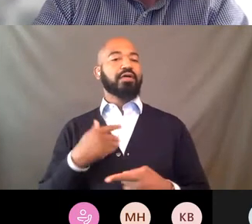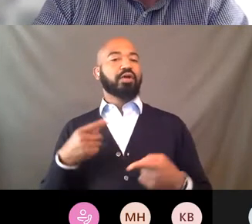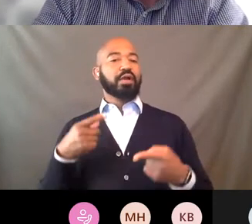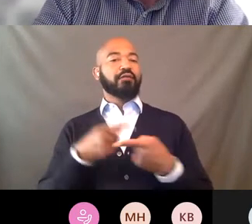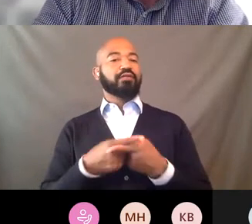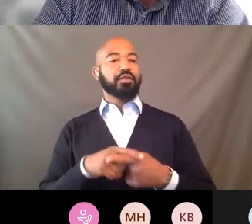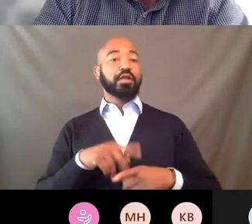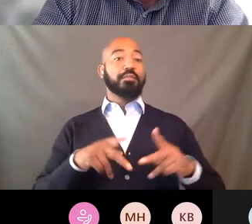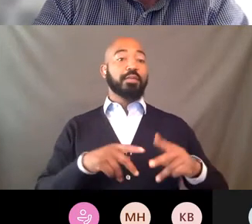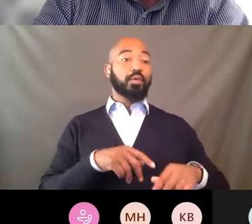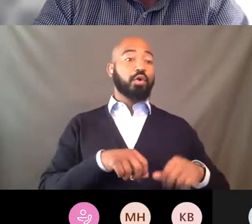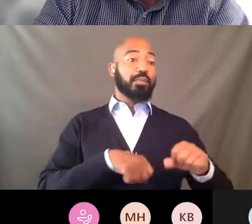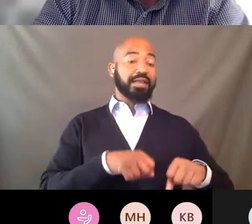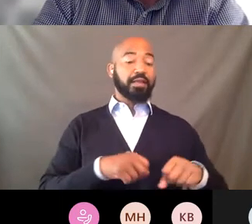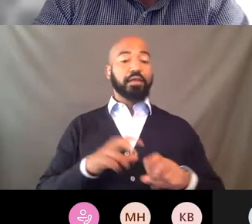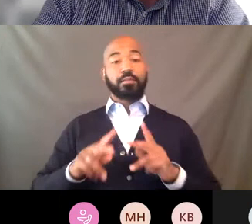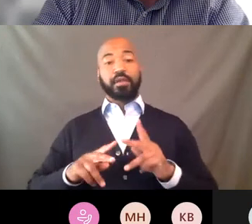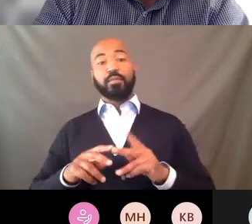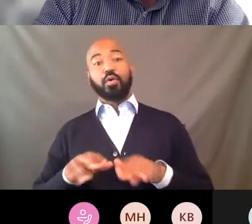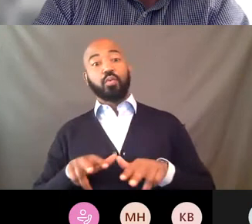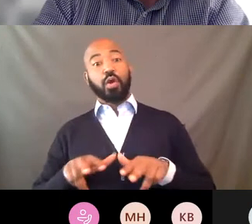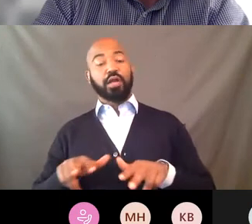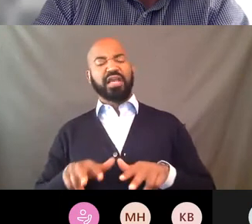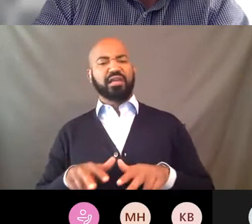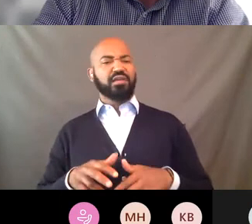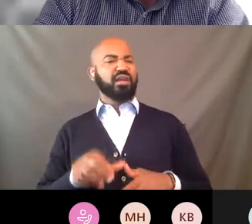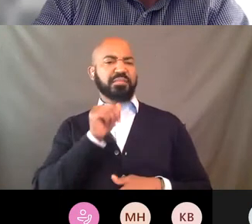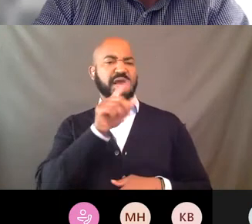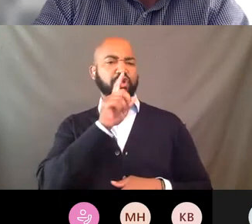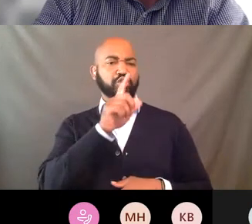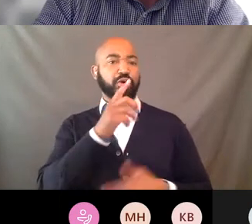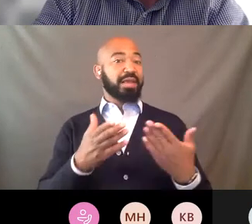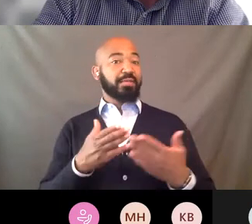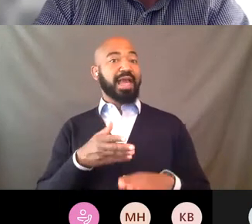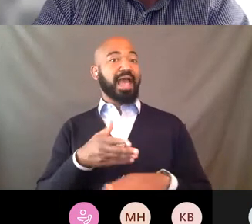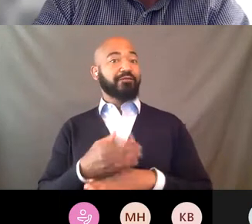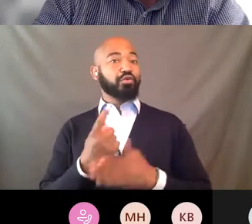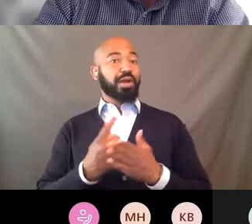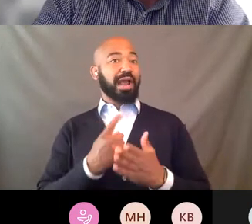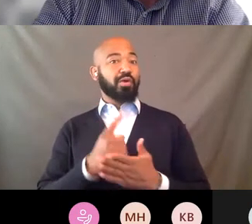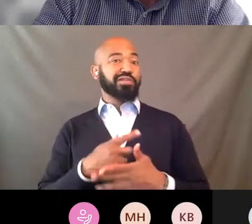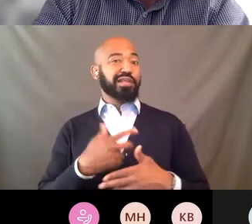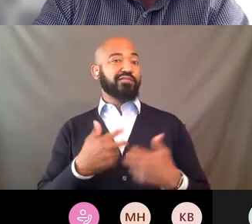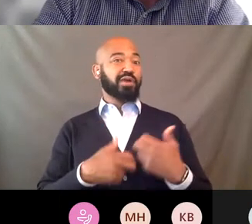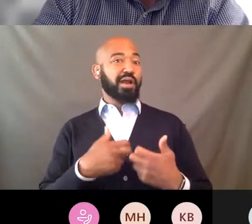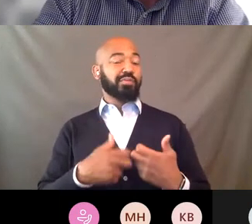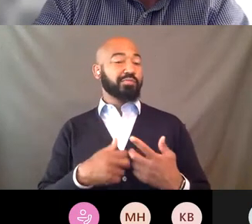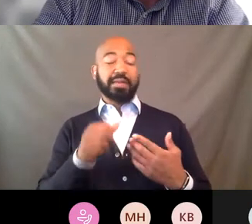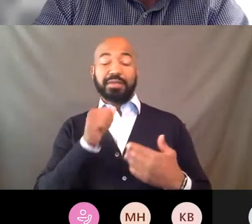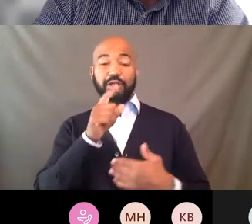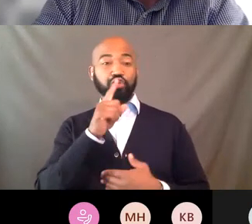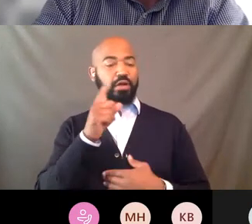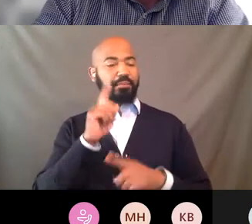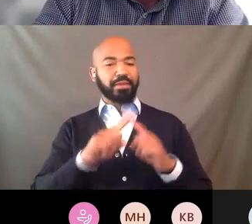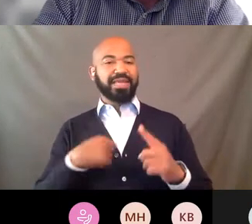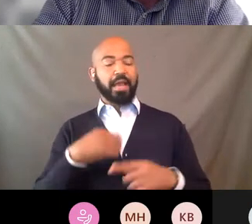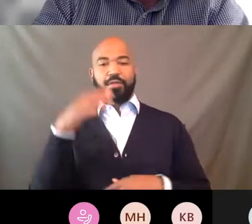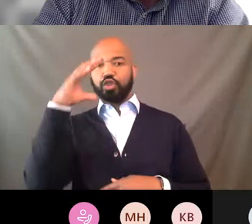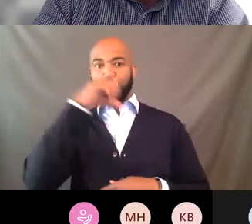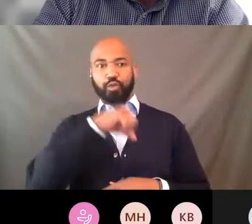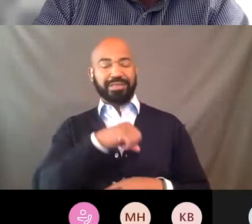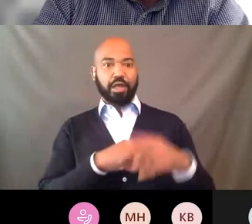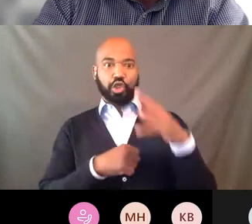biking and walking. But it could be other thing. It could be after hours. Maybe there were issues. I'm making a lot of assumptions and speculating. Caressa, I don't know